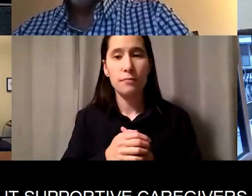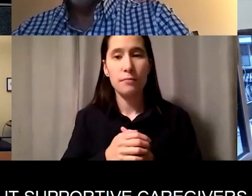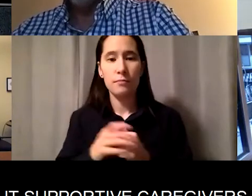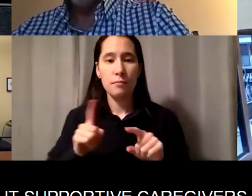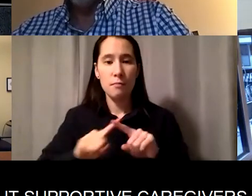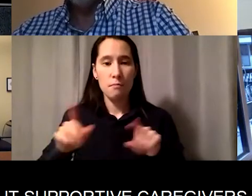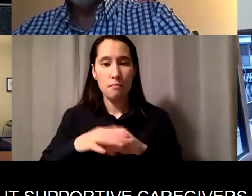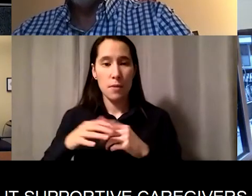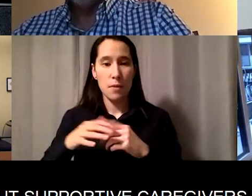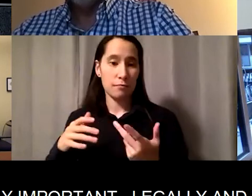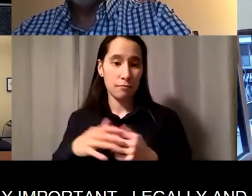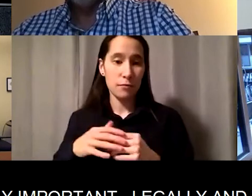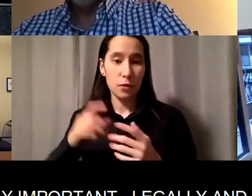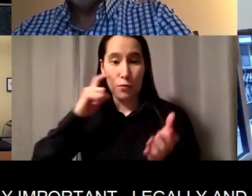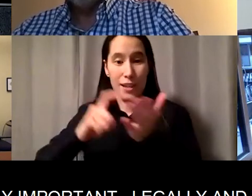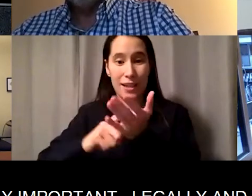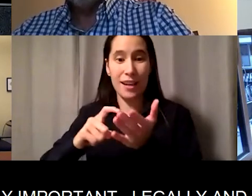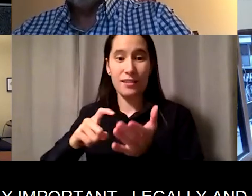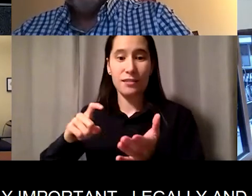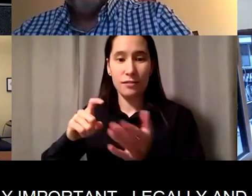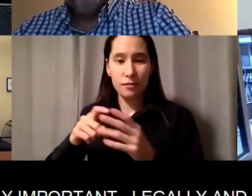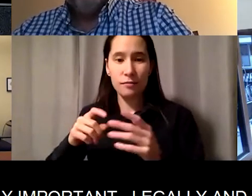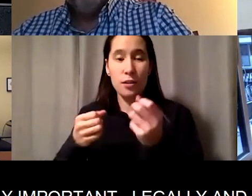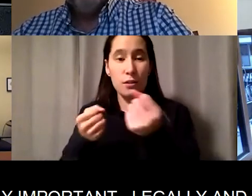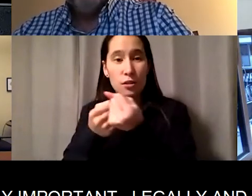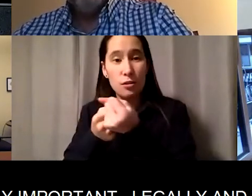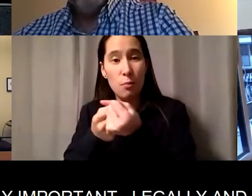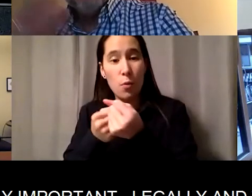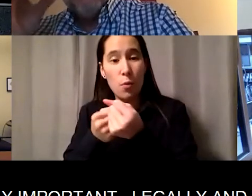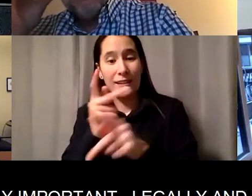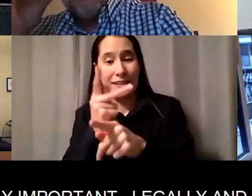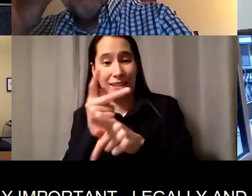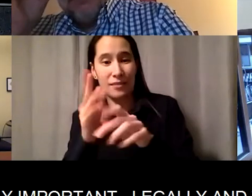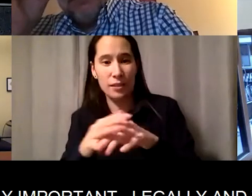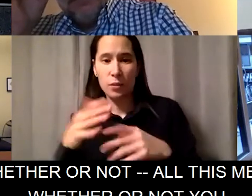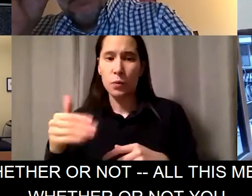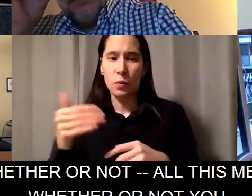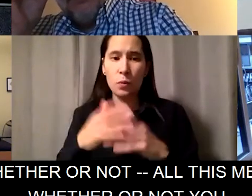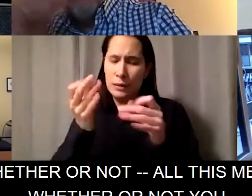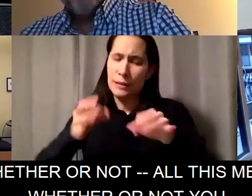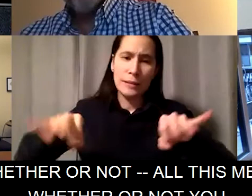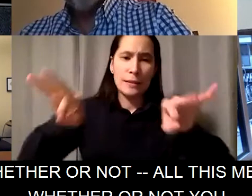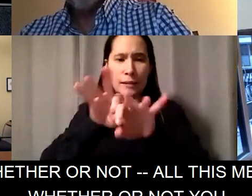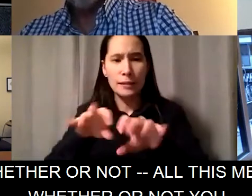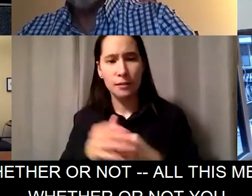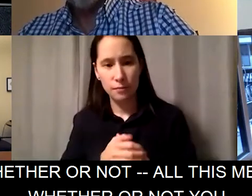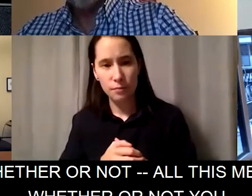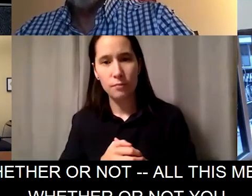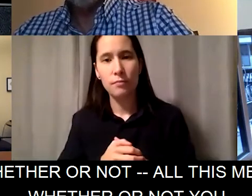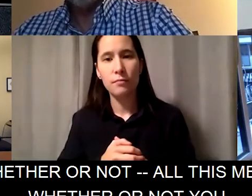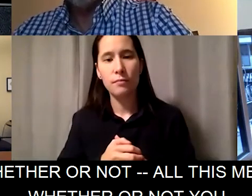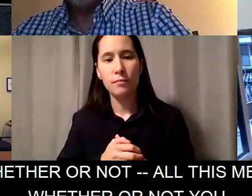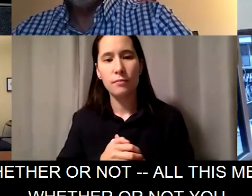important, legally and to quality of life. But whether or not all this means that whether or not